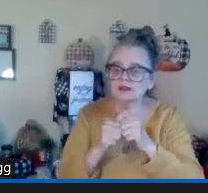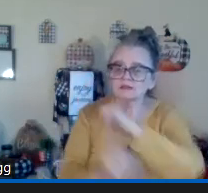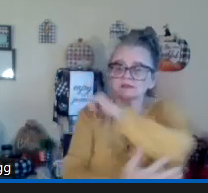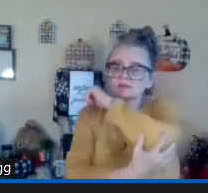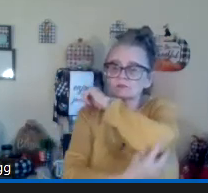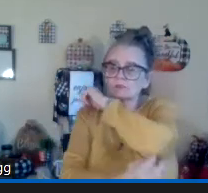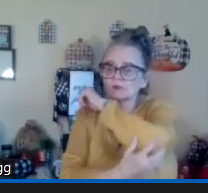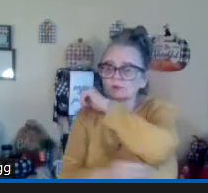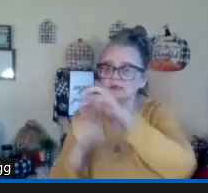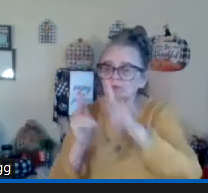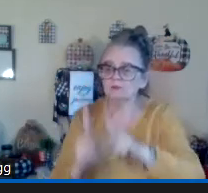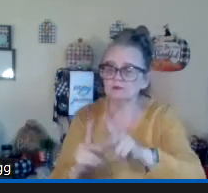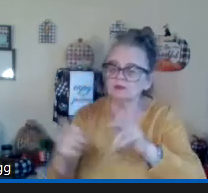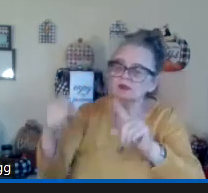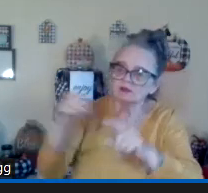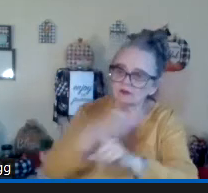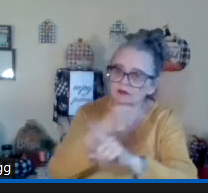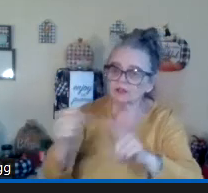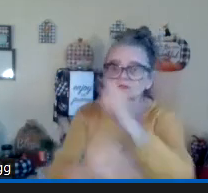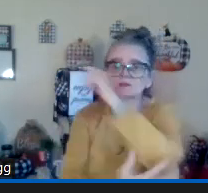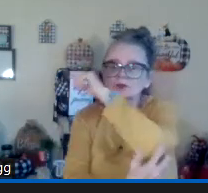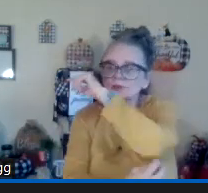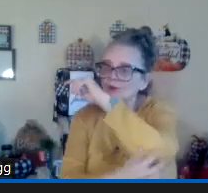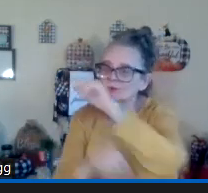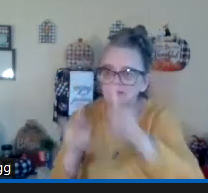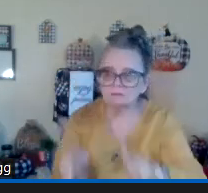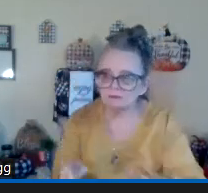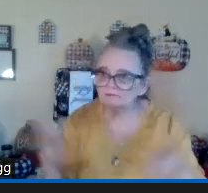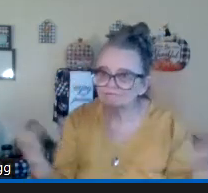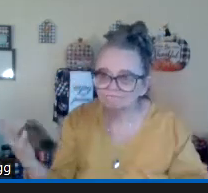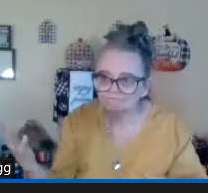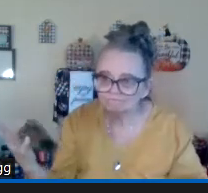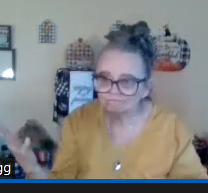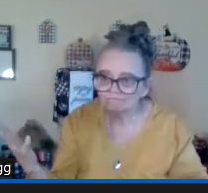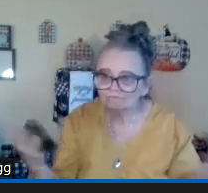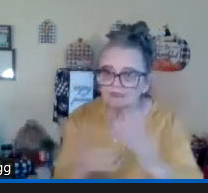with poor people hurting poor people.